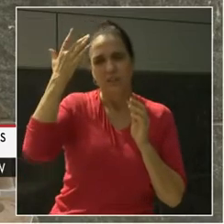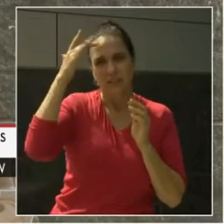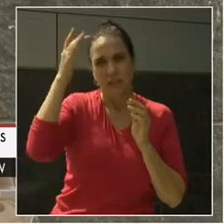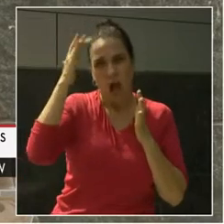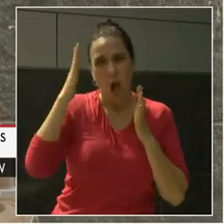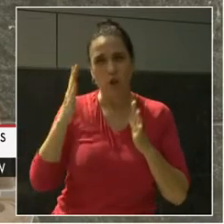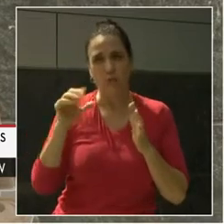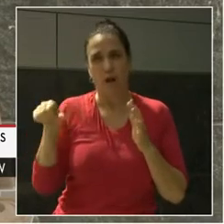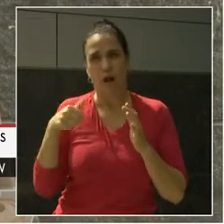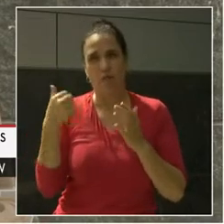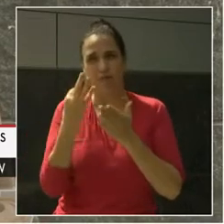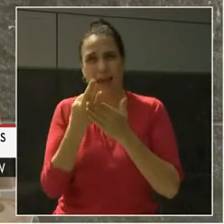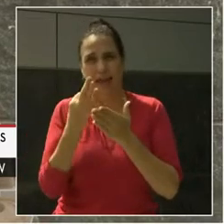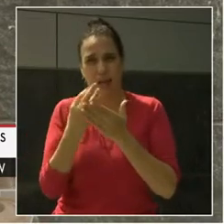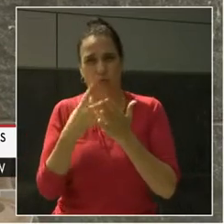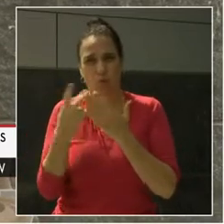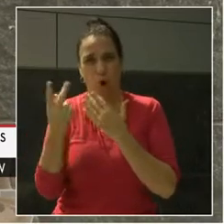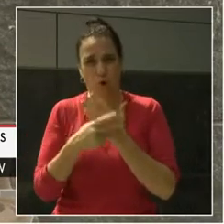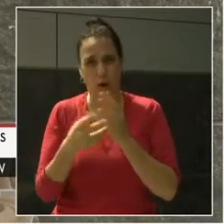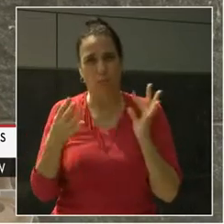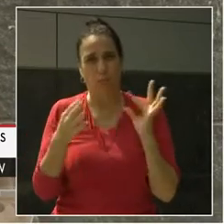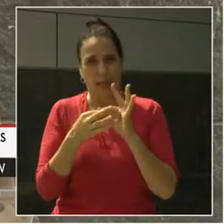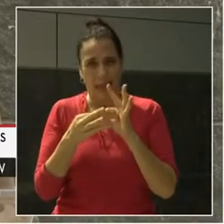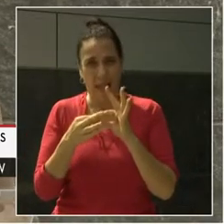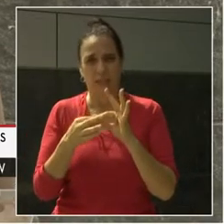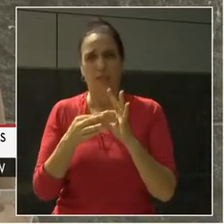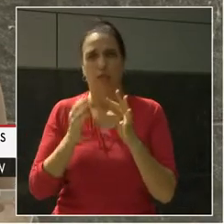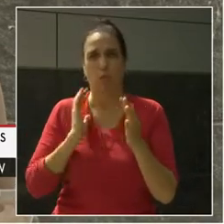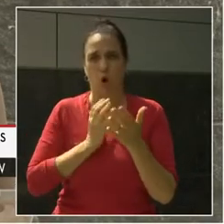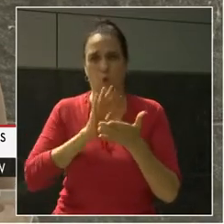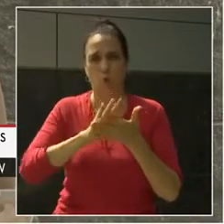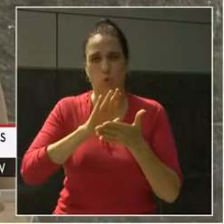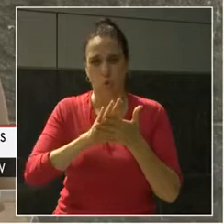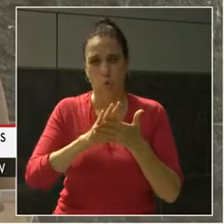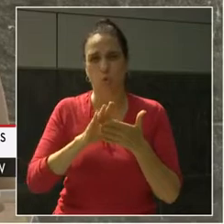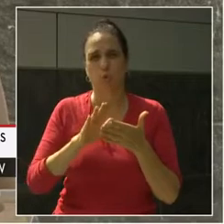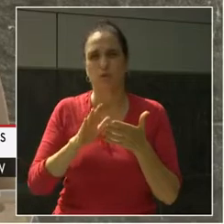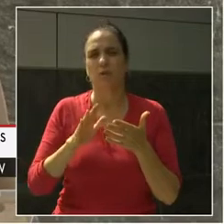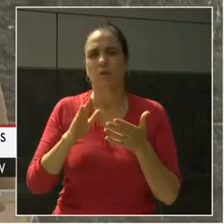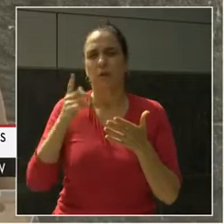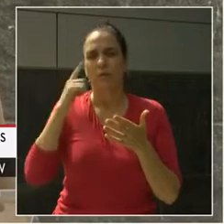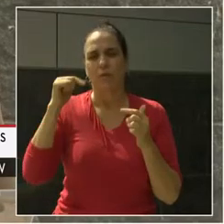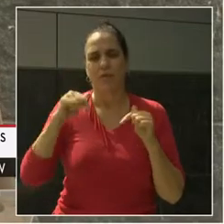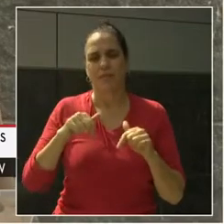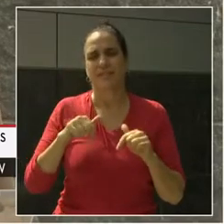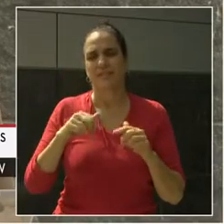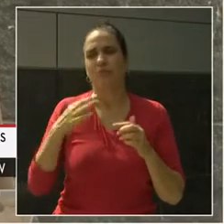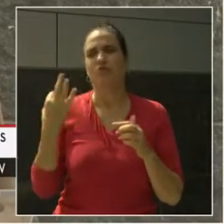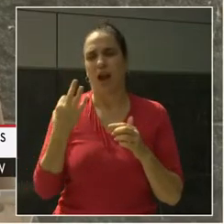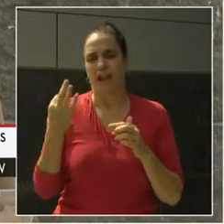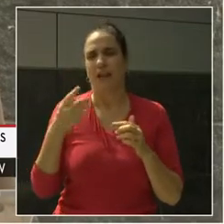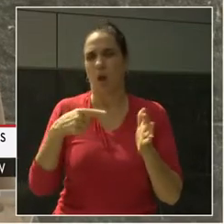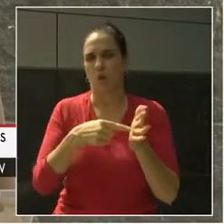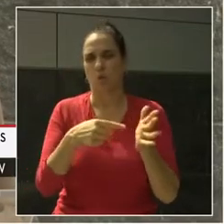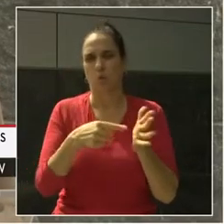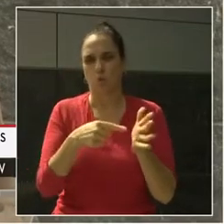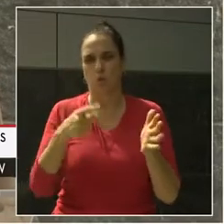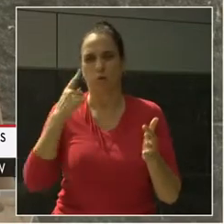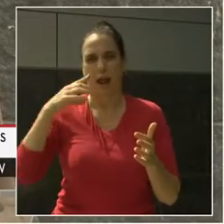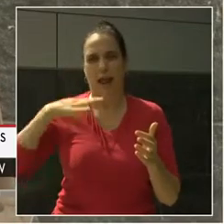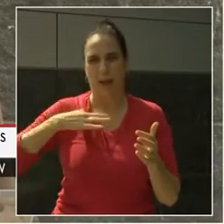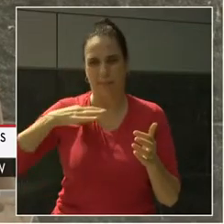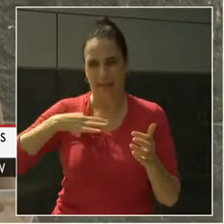other financial programs related to schools that have a deadline of this Friday, August 19th. That's